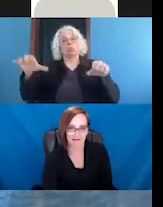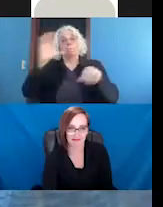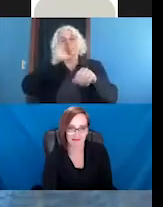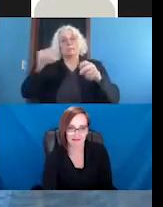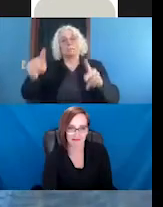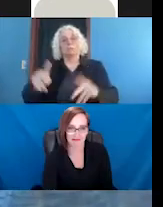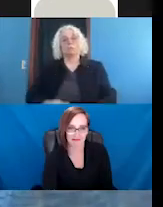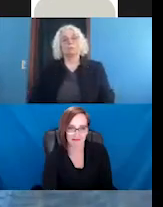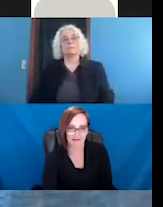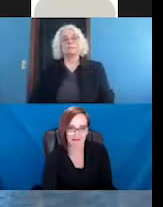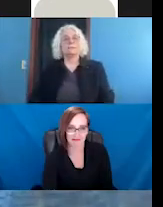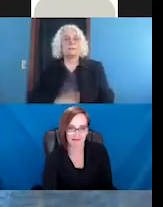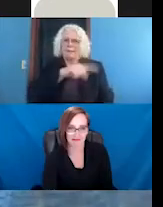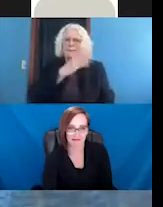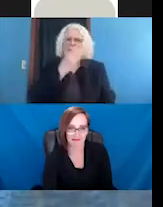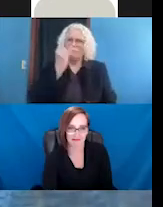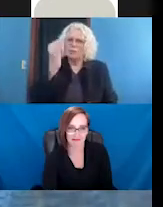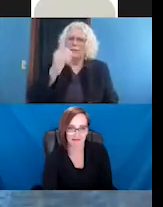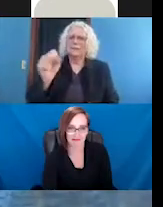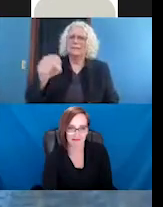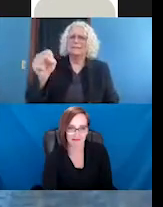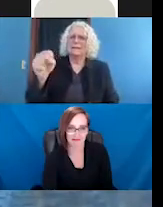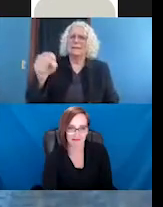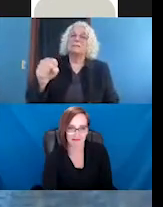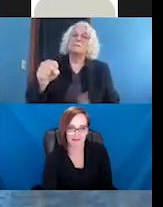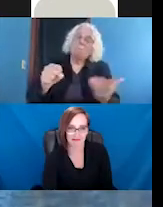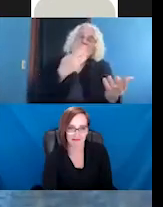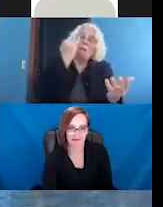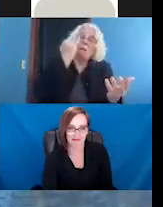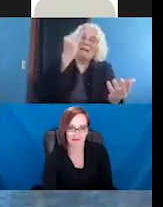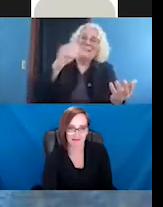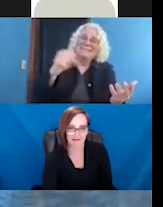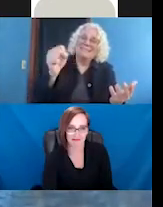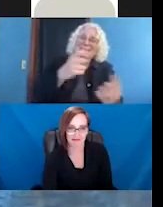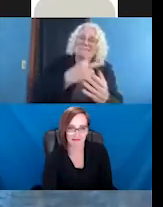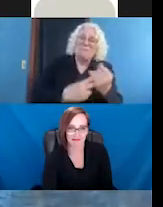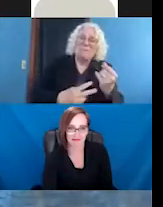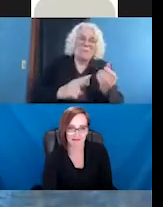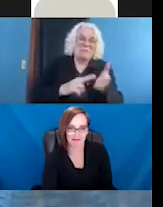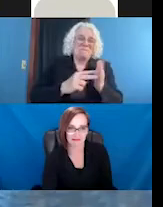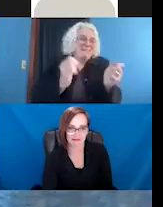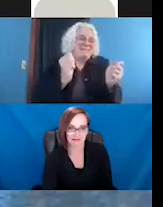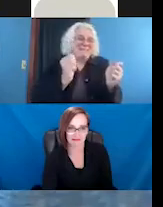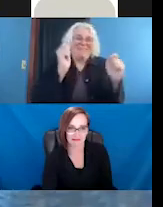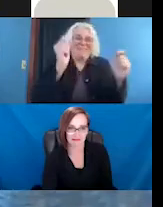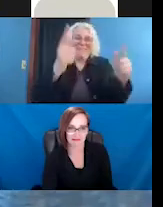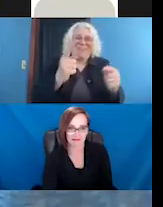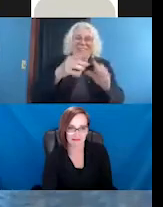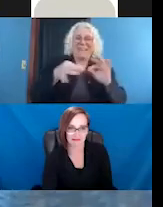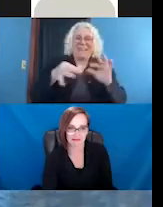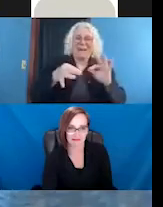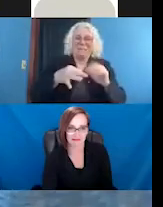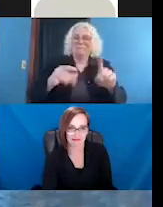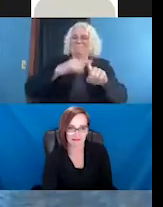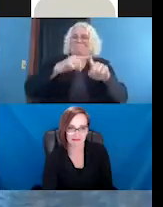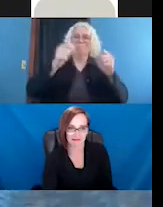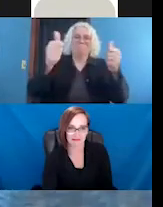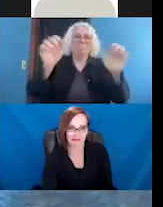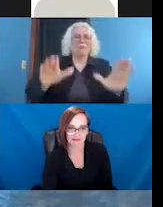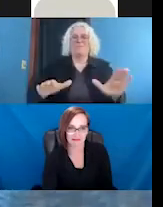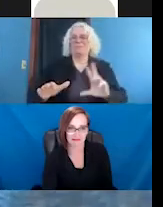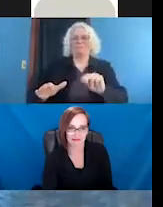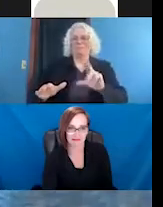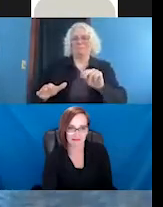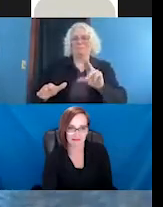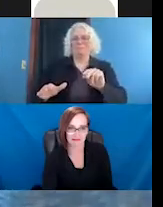Young people have great ideas. They have some bad ideas. I'm not going to come and tell you that everything a young person says is the right idea. That's not true. But